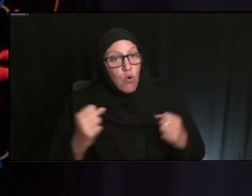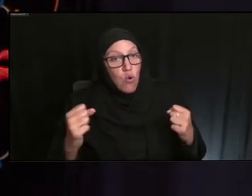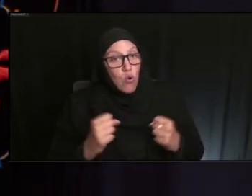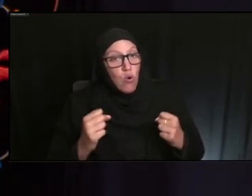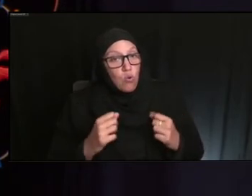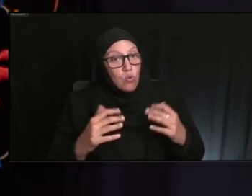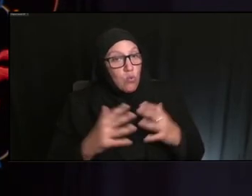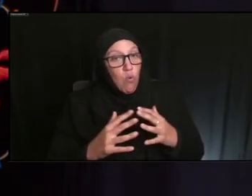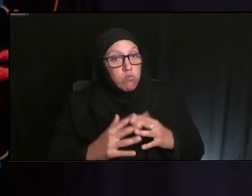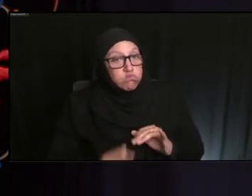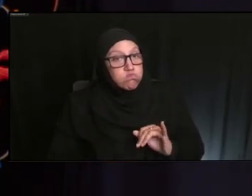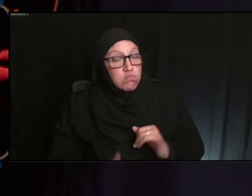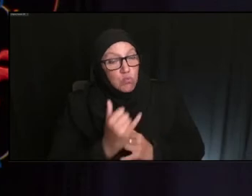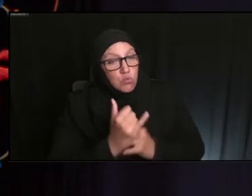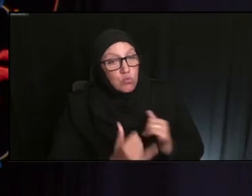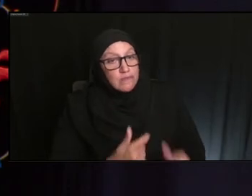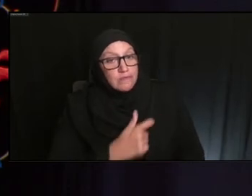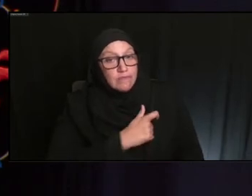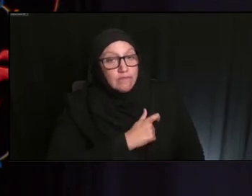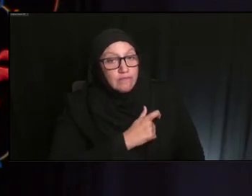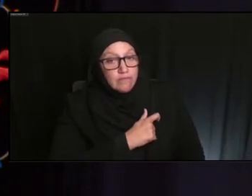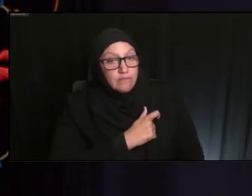especially for people,